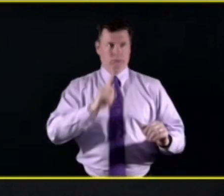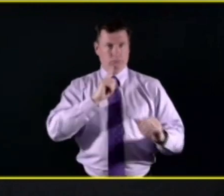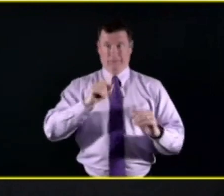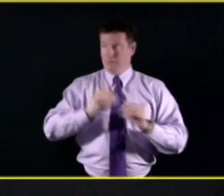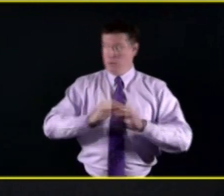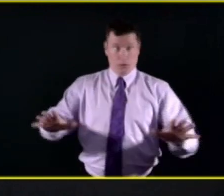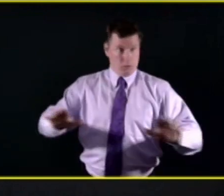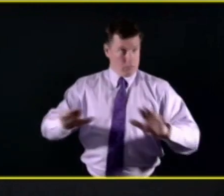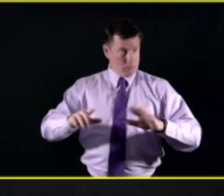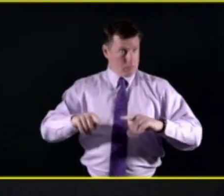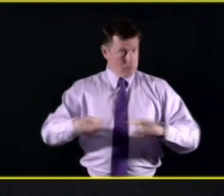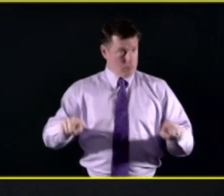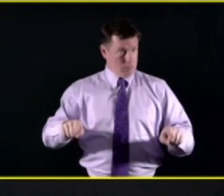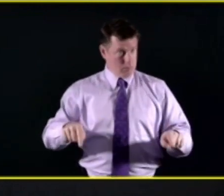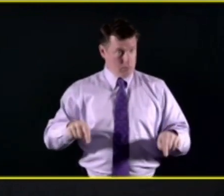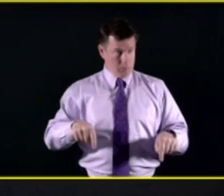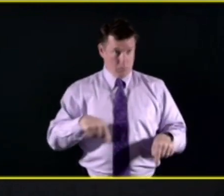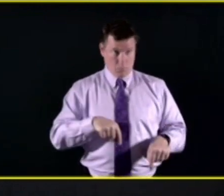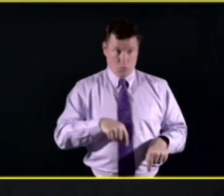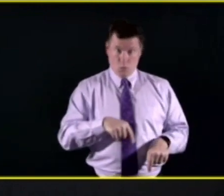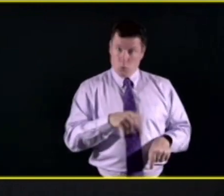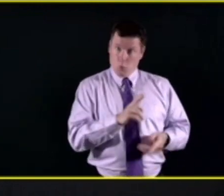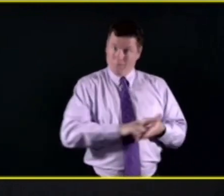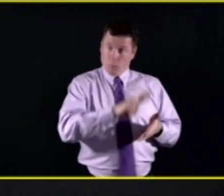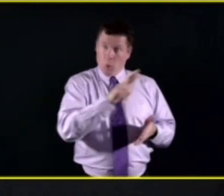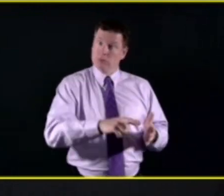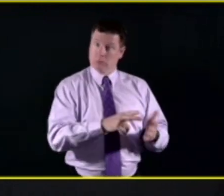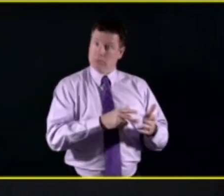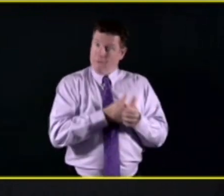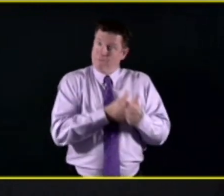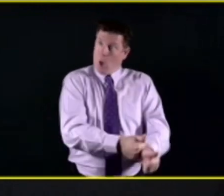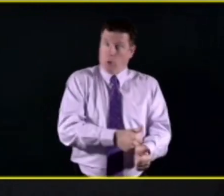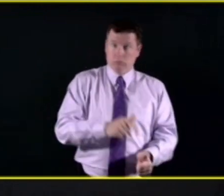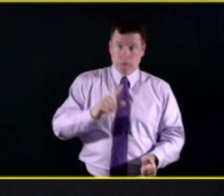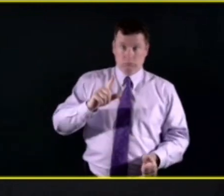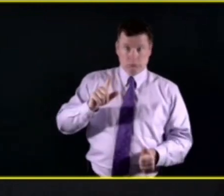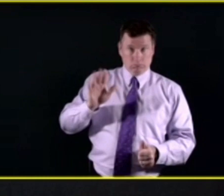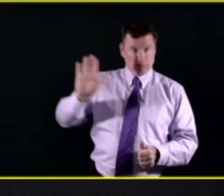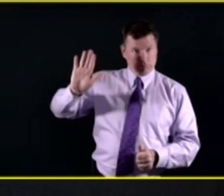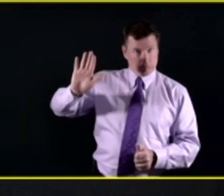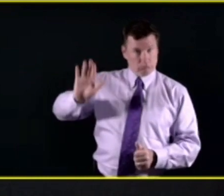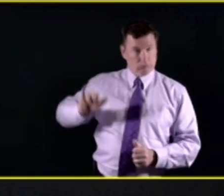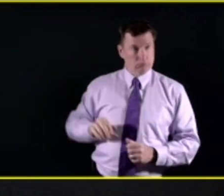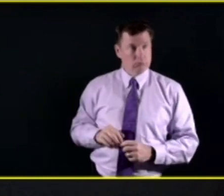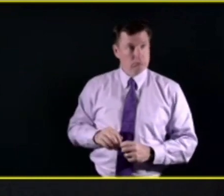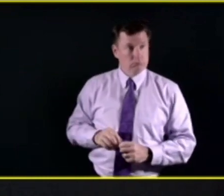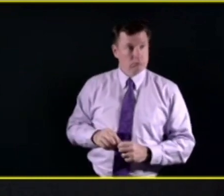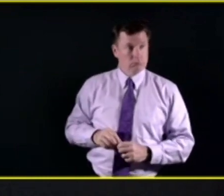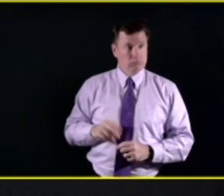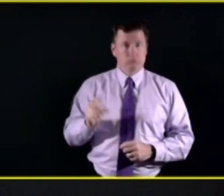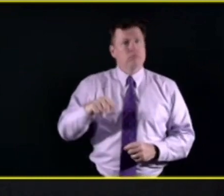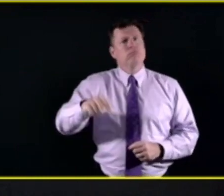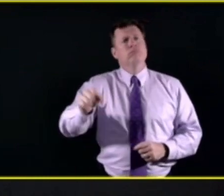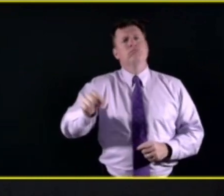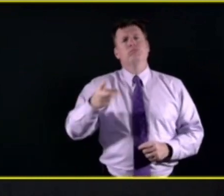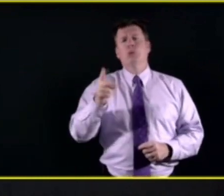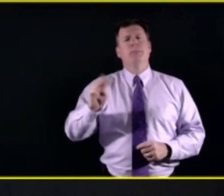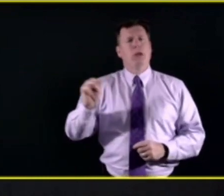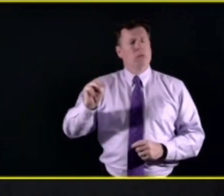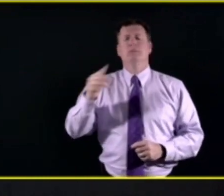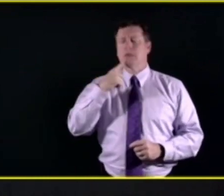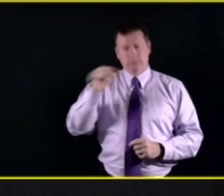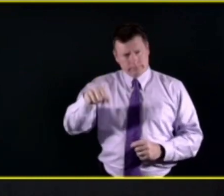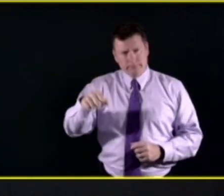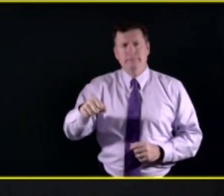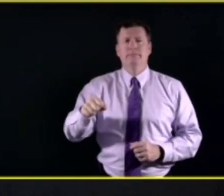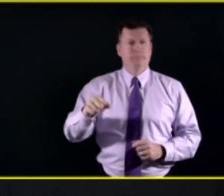because the hospitals know better than anybody else what might happen if the surge were to take place. And so they, if anybody,